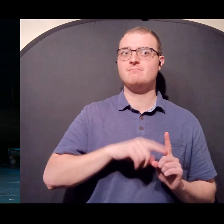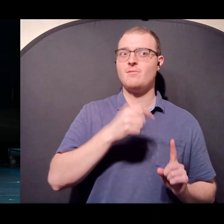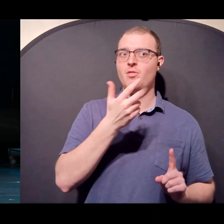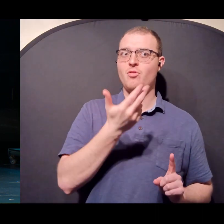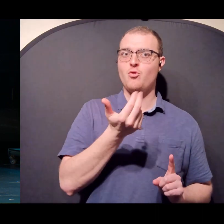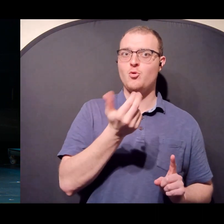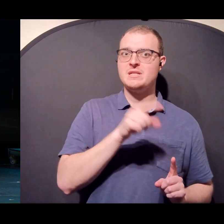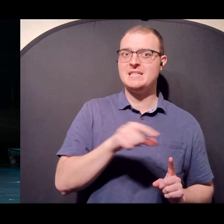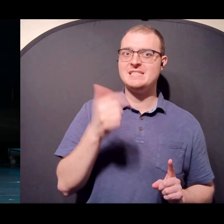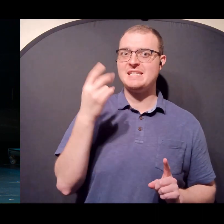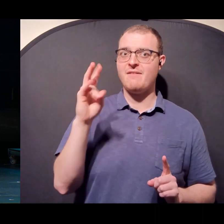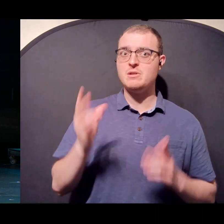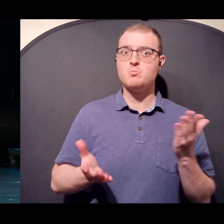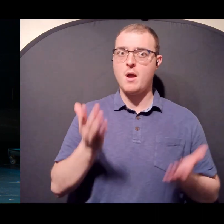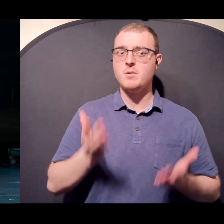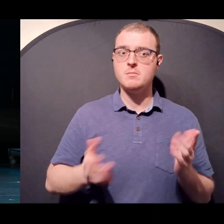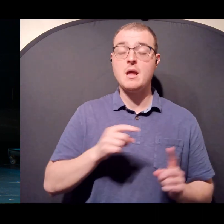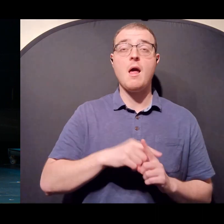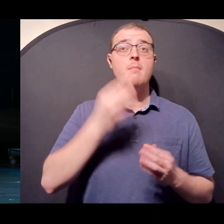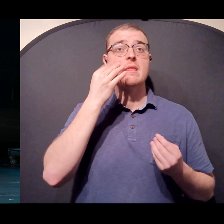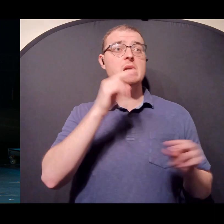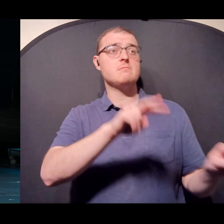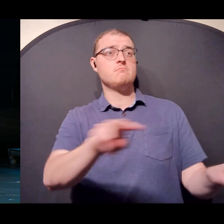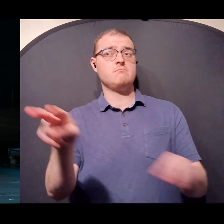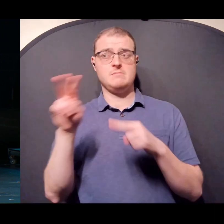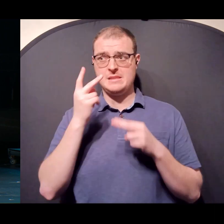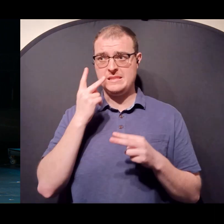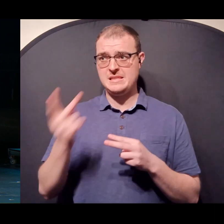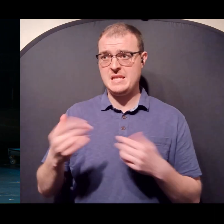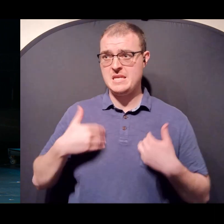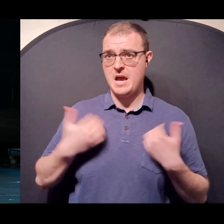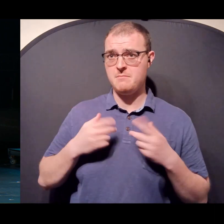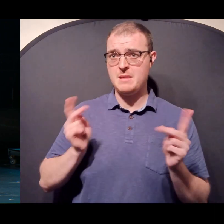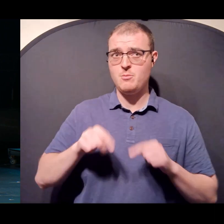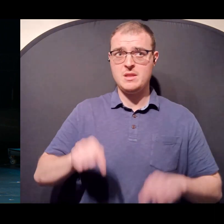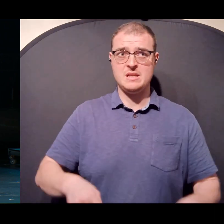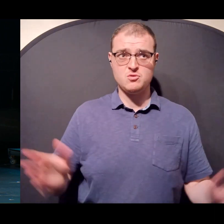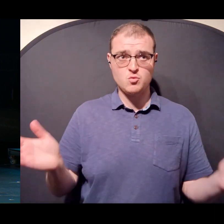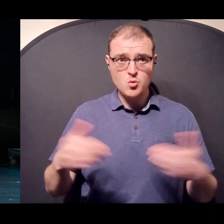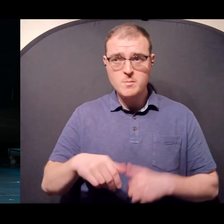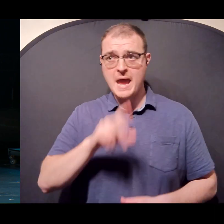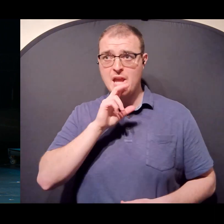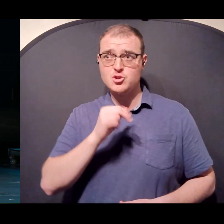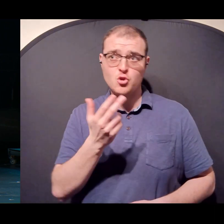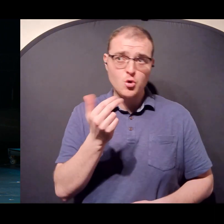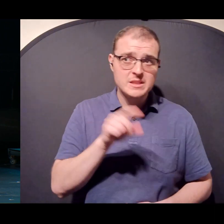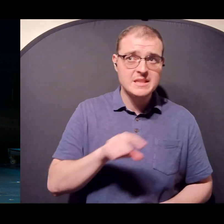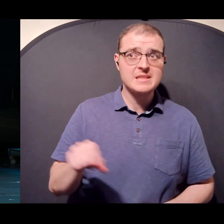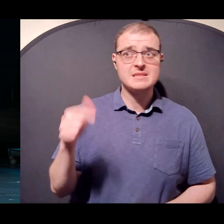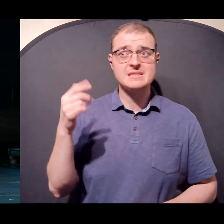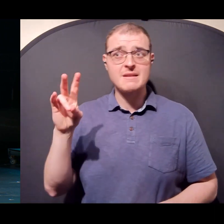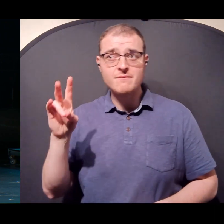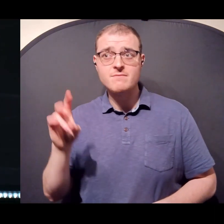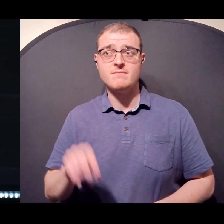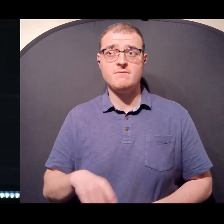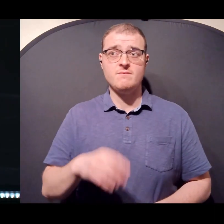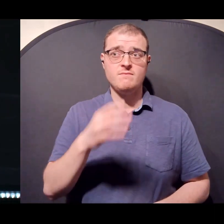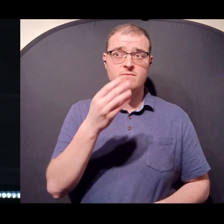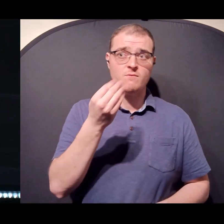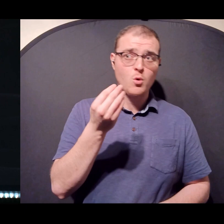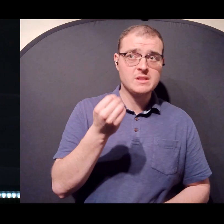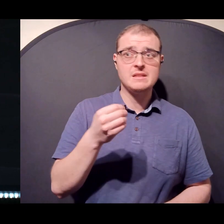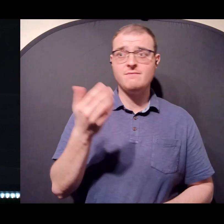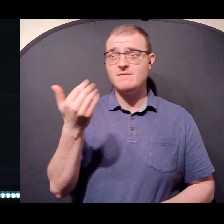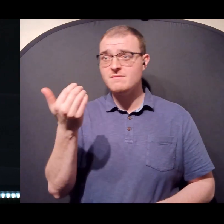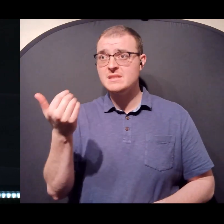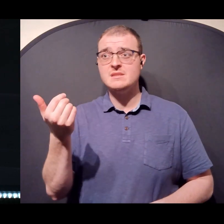young. And I'm looking at the young people in the room who are 13, 14, 15, the girls in the room. And just imagine